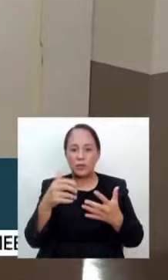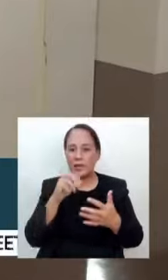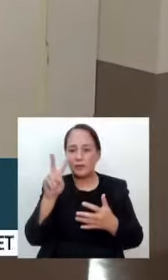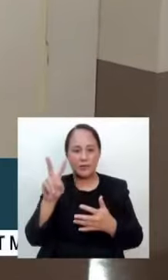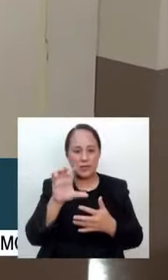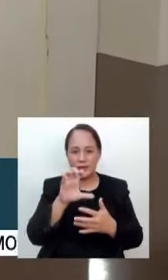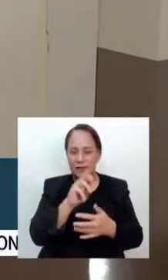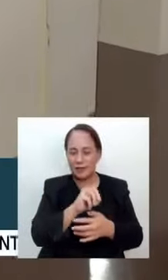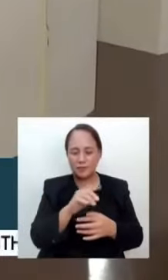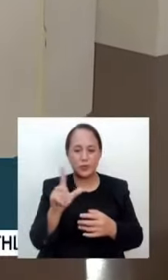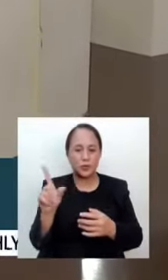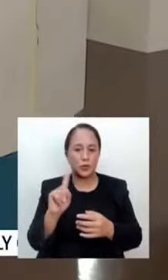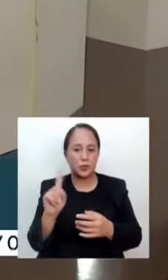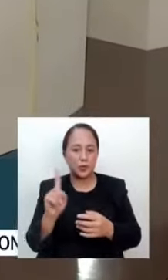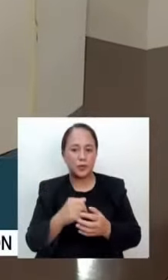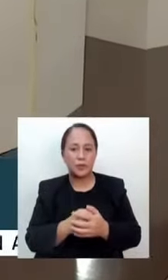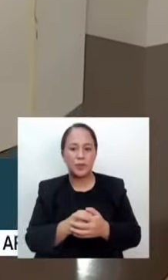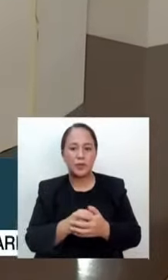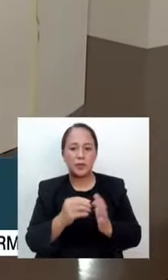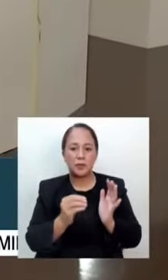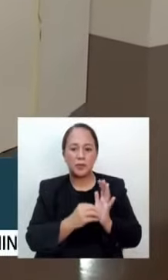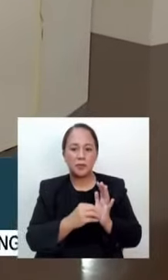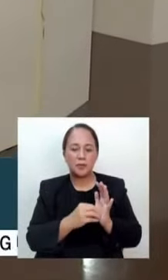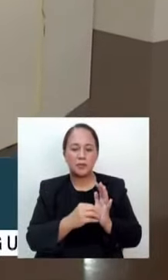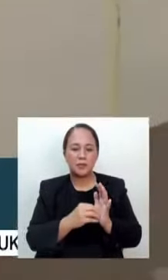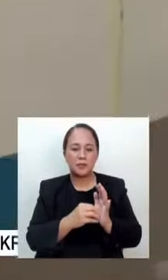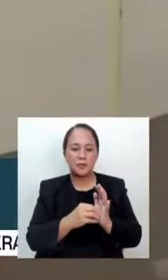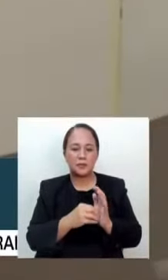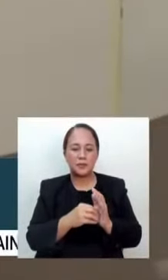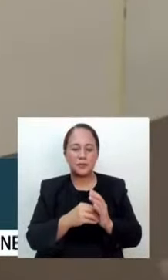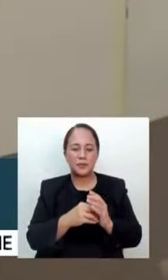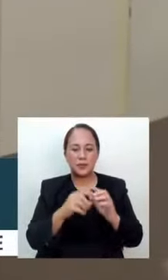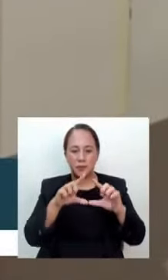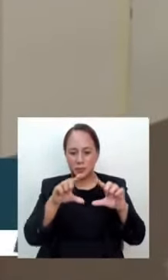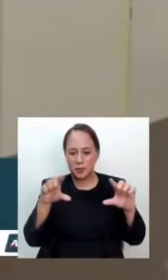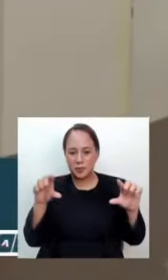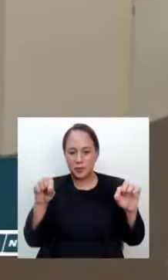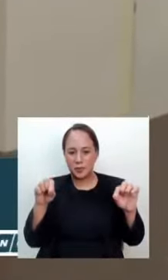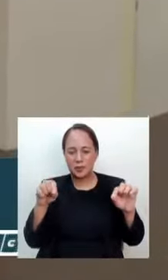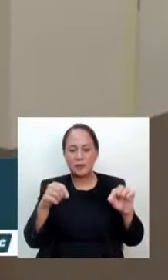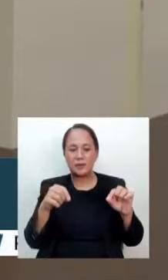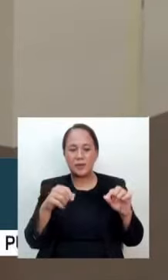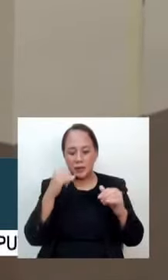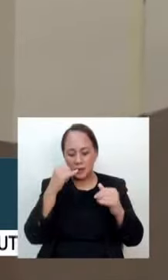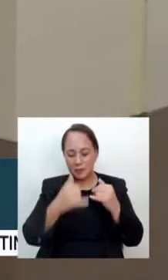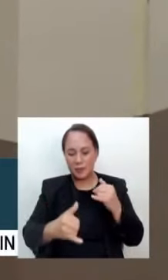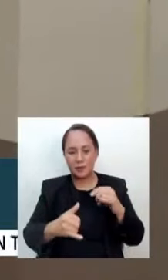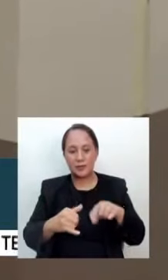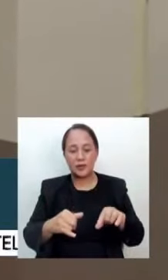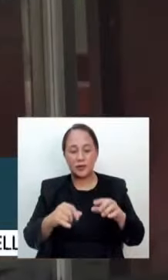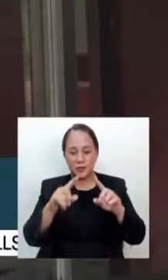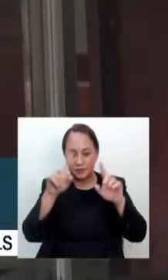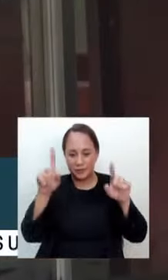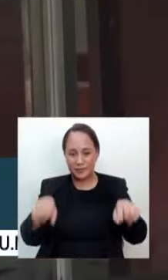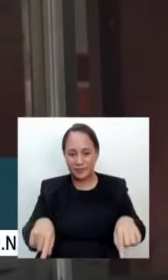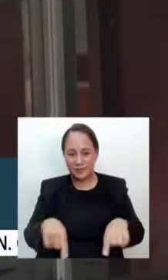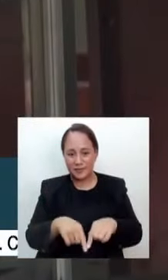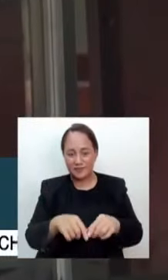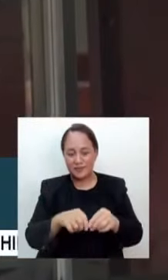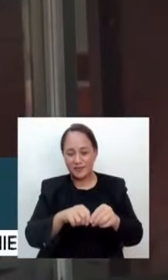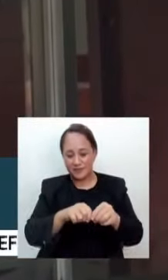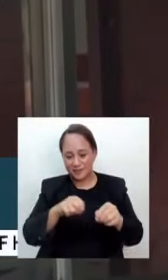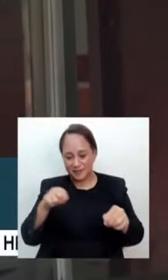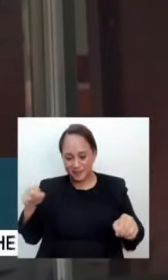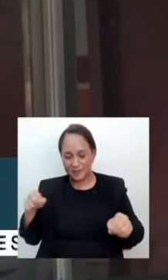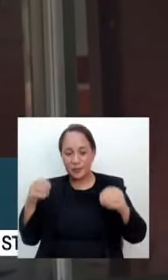to put my thumb mark on one of the stubs or on the stub at the bottom of the manual ballot, tear it up, and